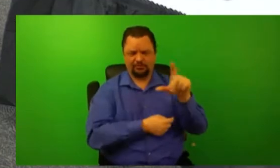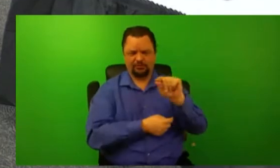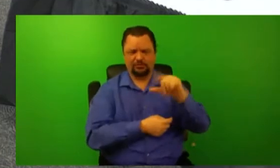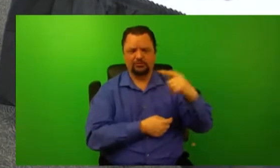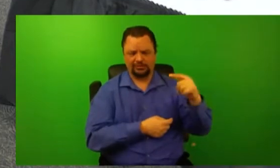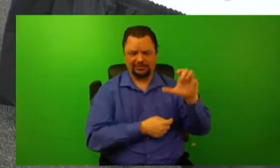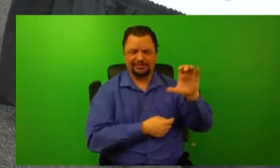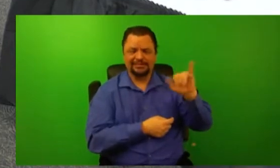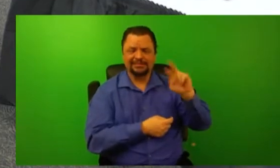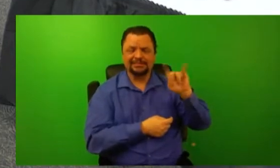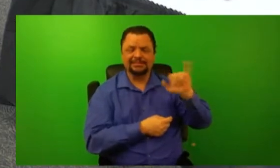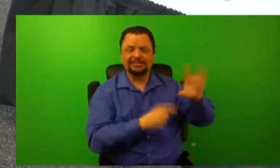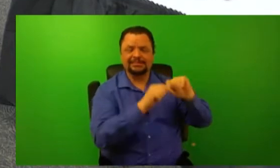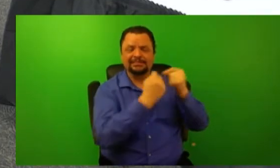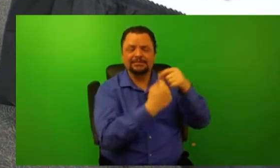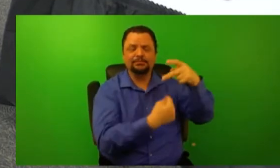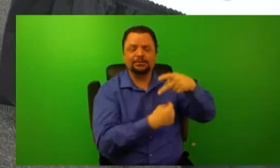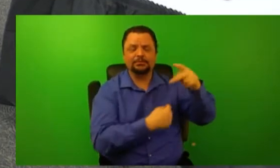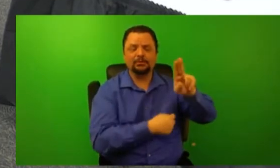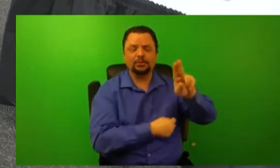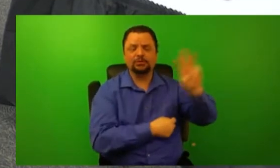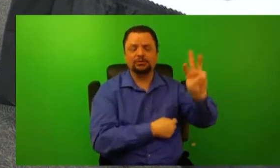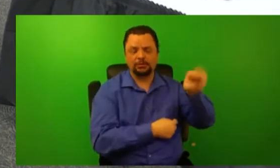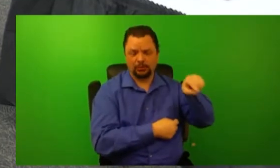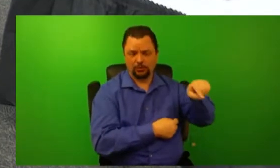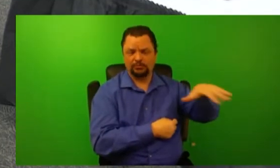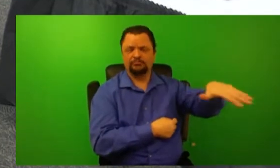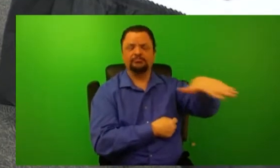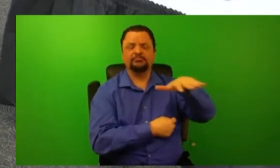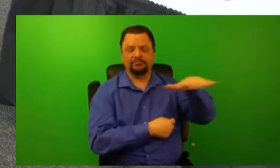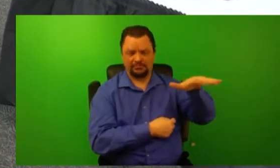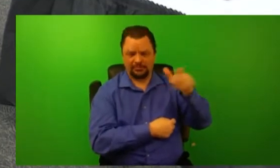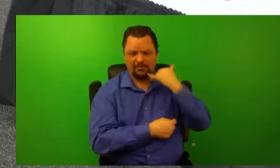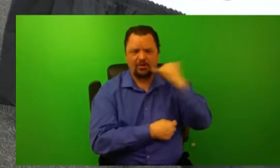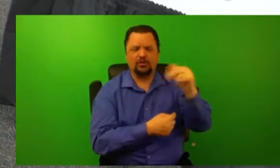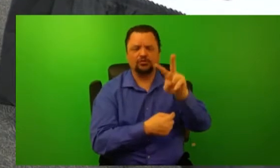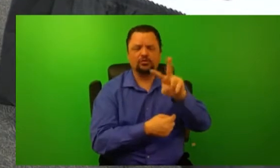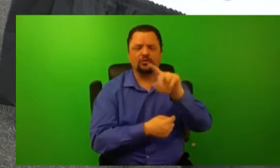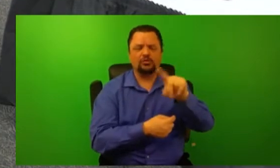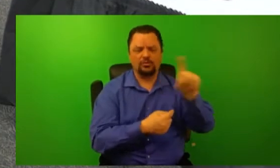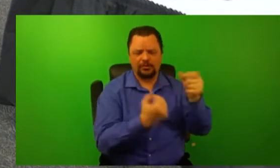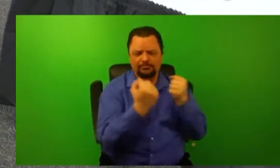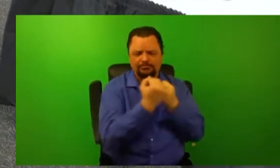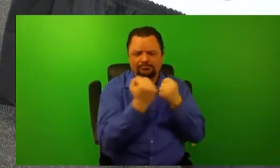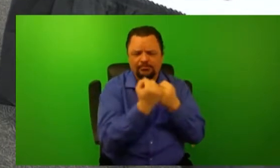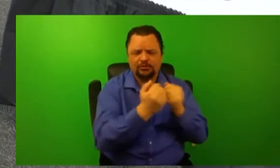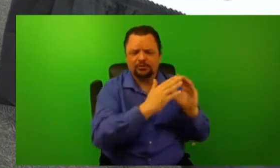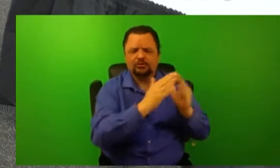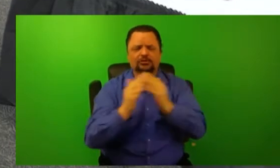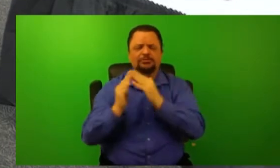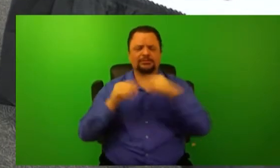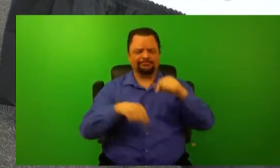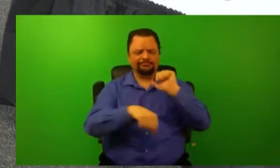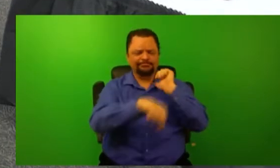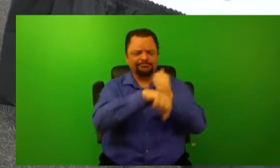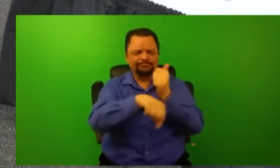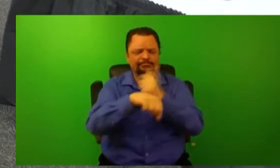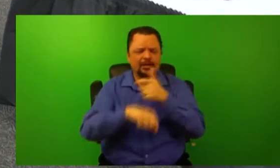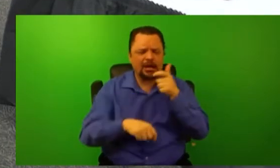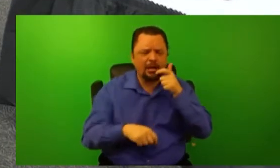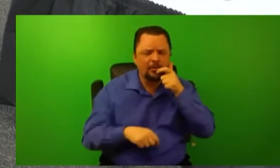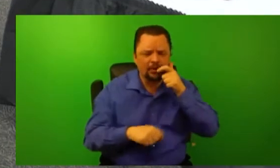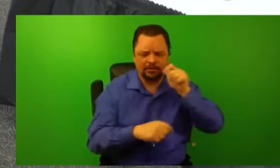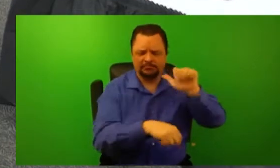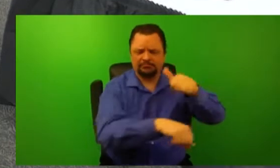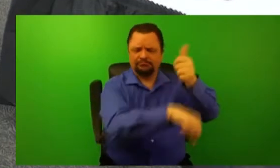Way and 211 again supported our community by setting up call centers to navigate and act as a resource hub